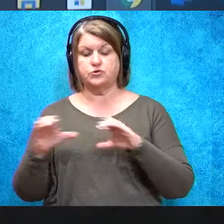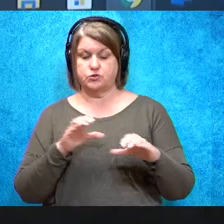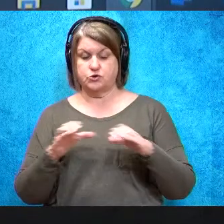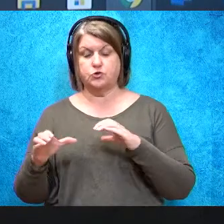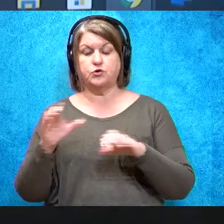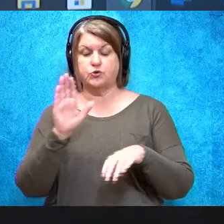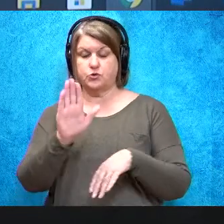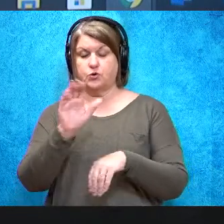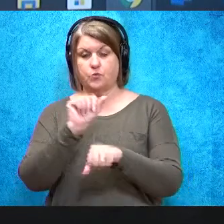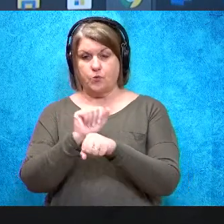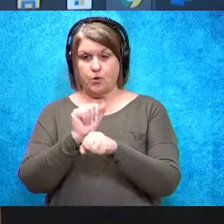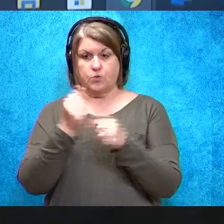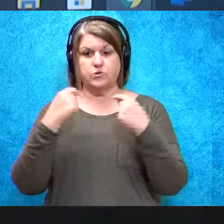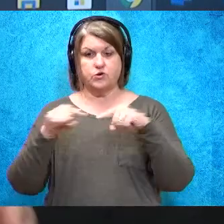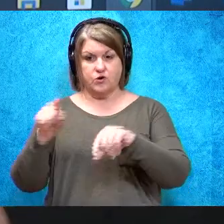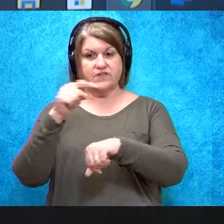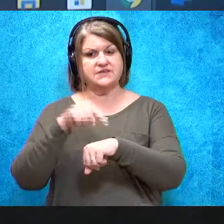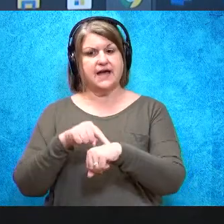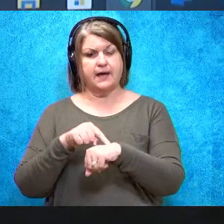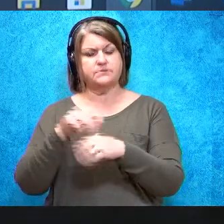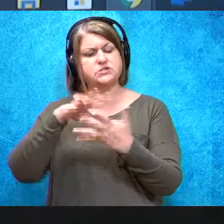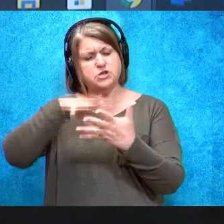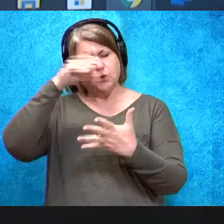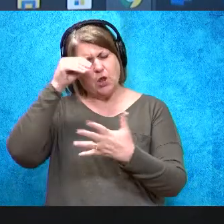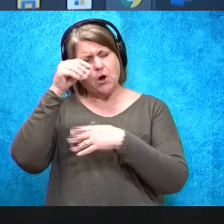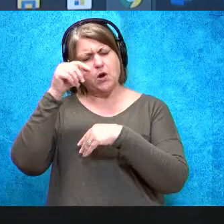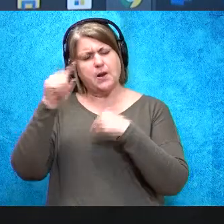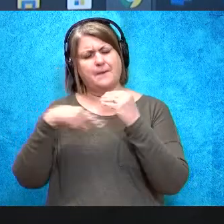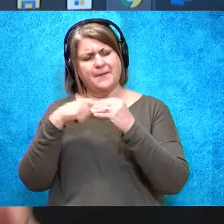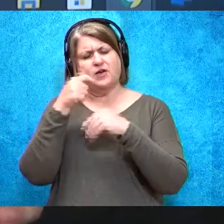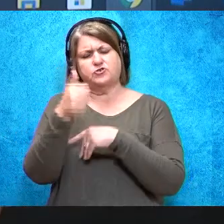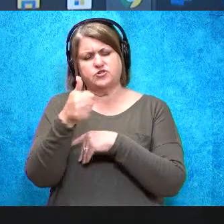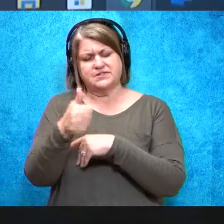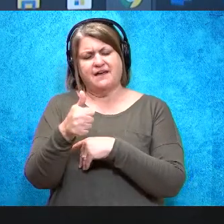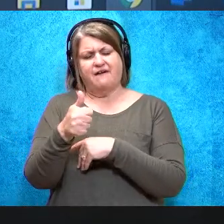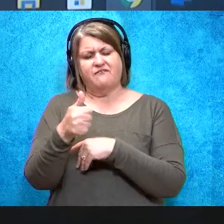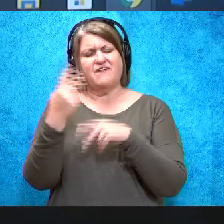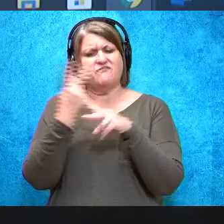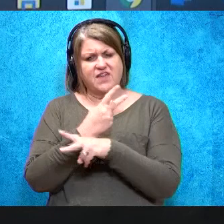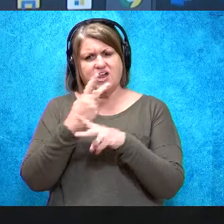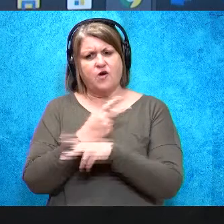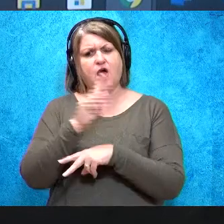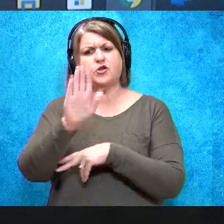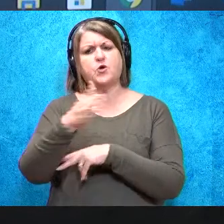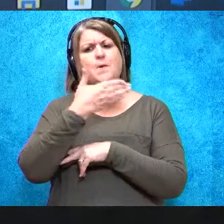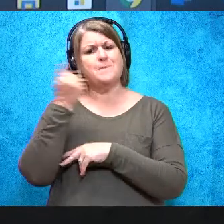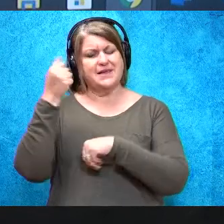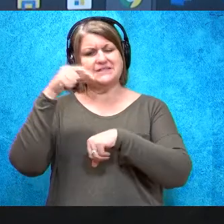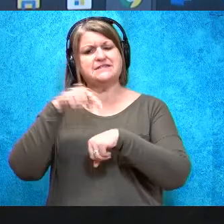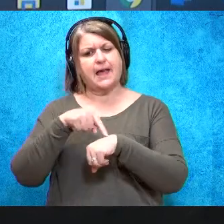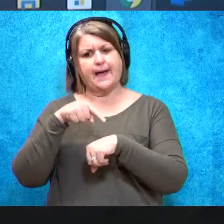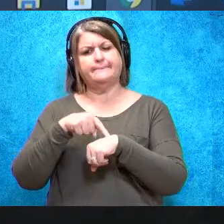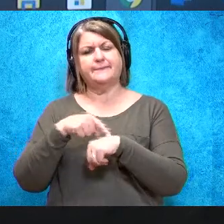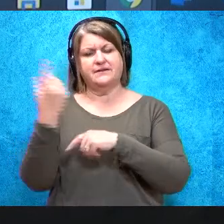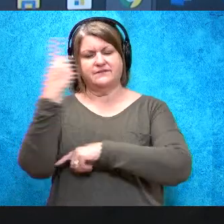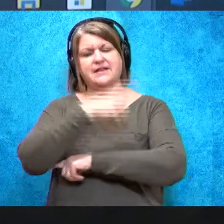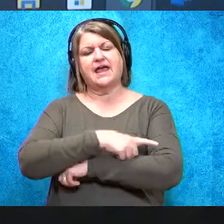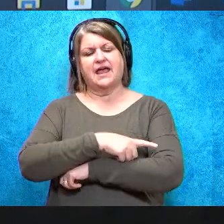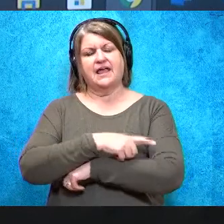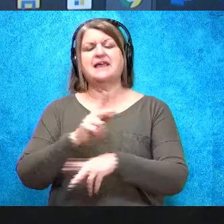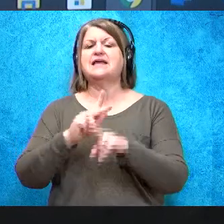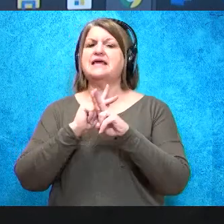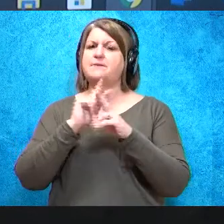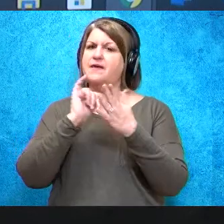about yourself and try to figure out what your best time of the day is. Remember, keeping that schedule is what's going to keep